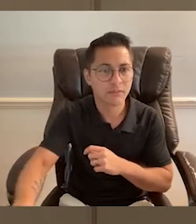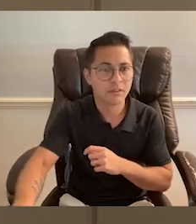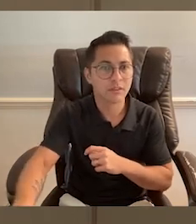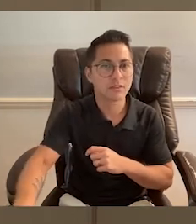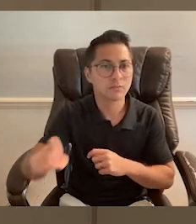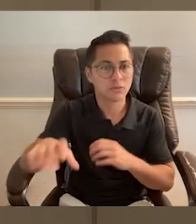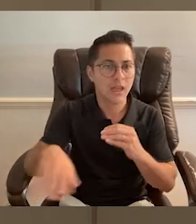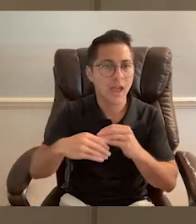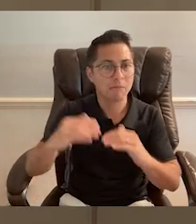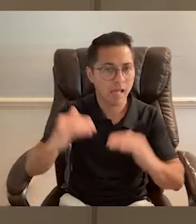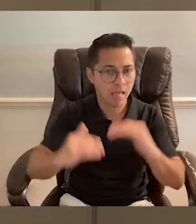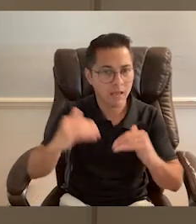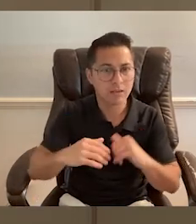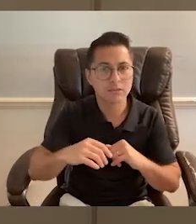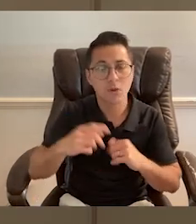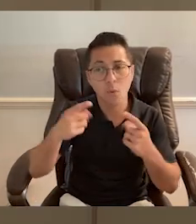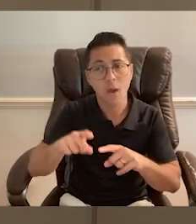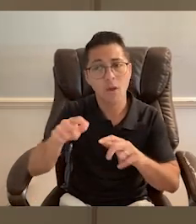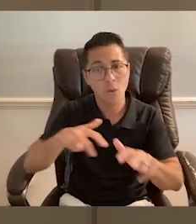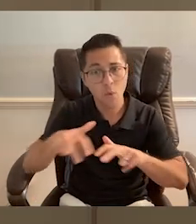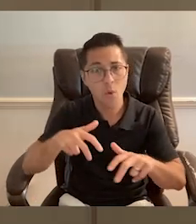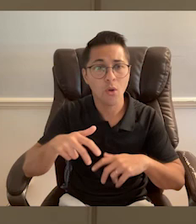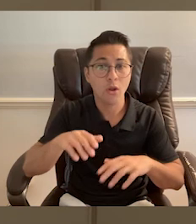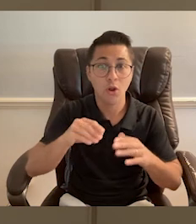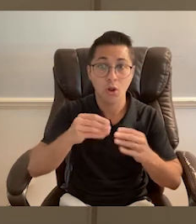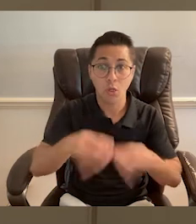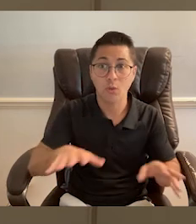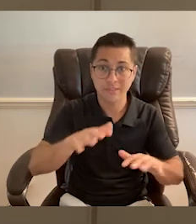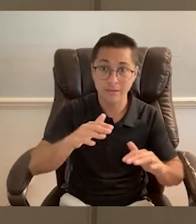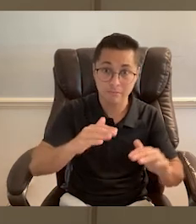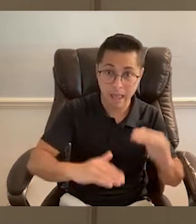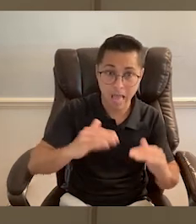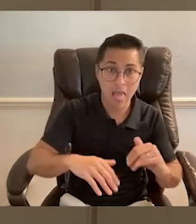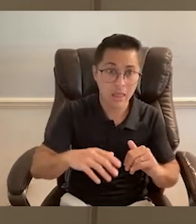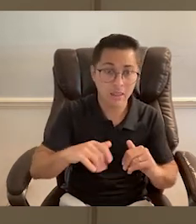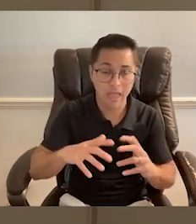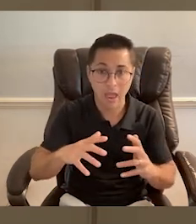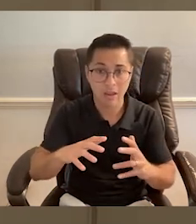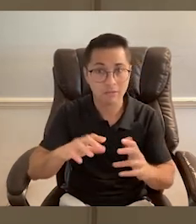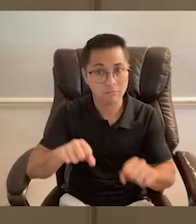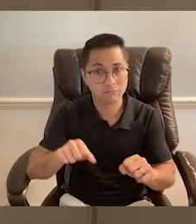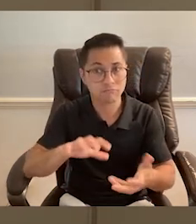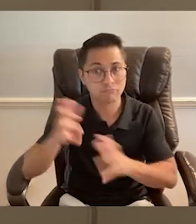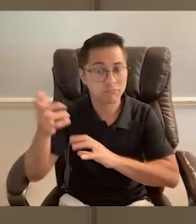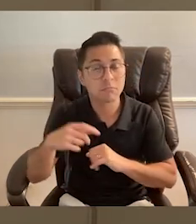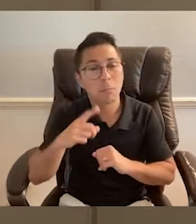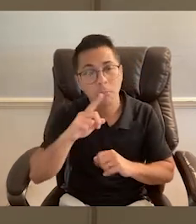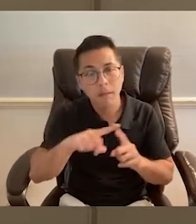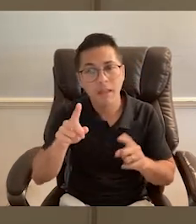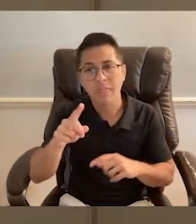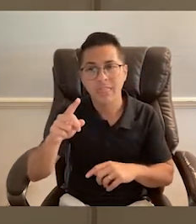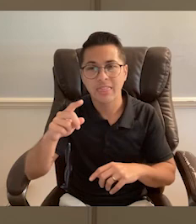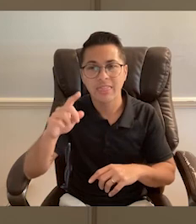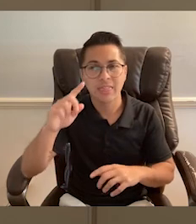There are some other organizations like Centers for Independent Living that can assist. Home Depot actually will supply